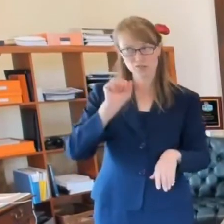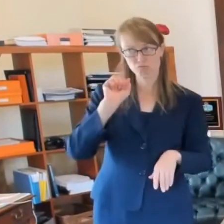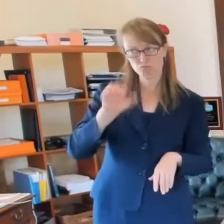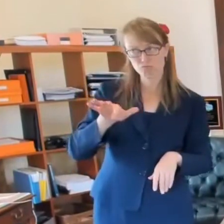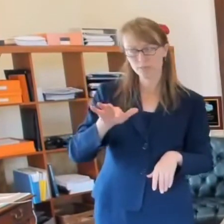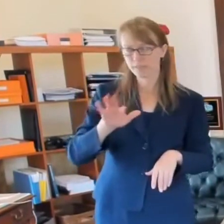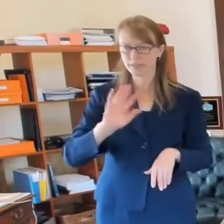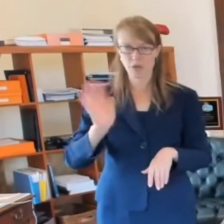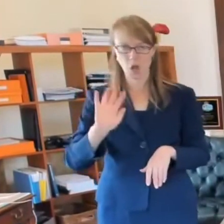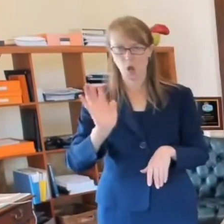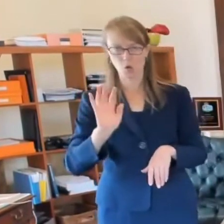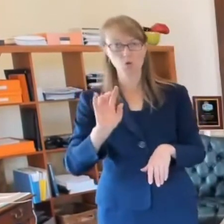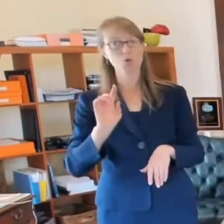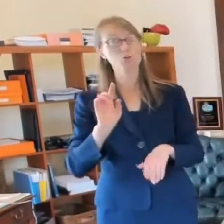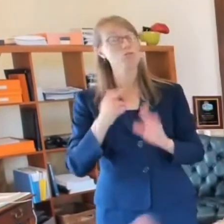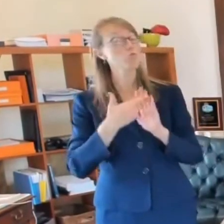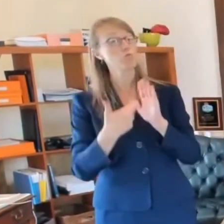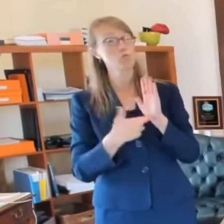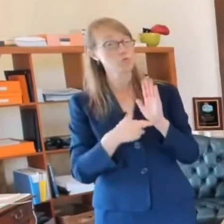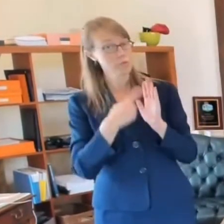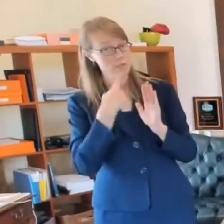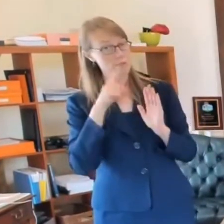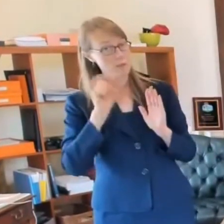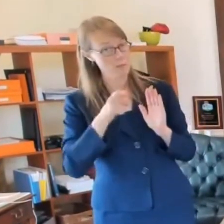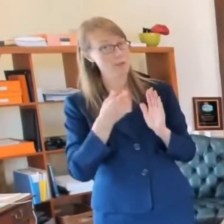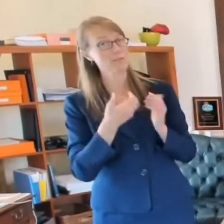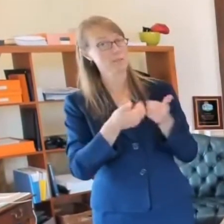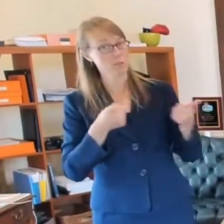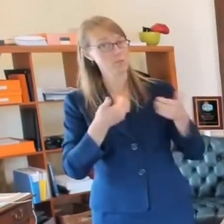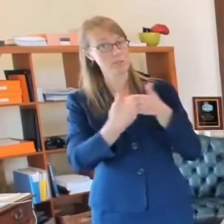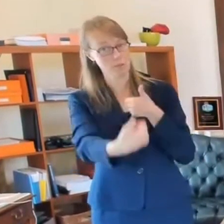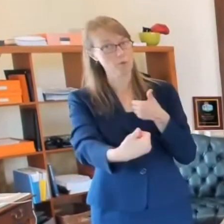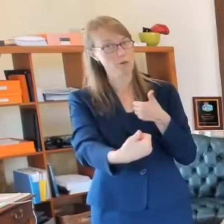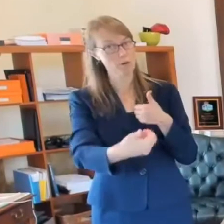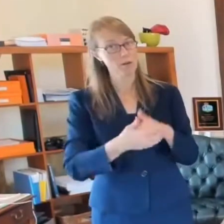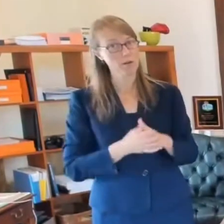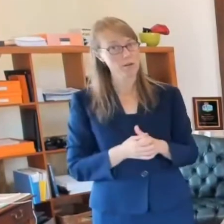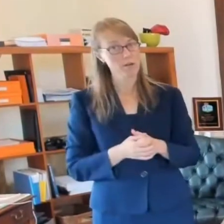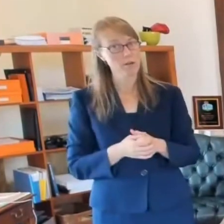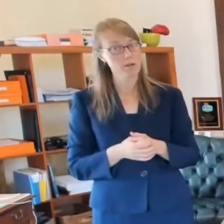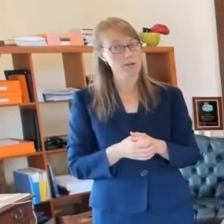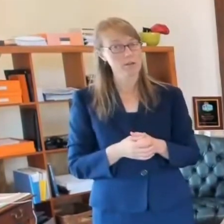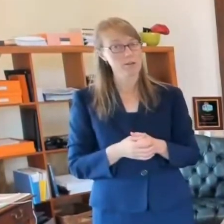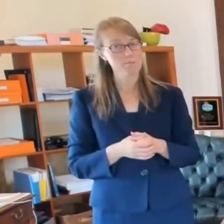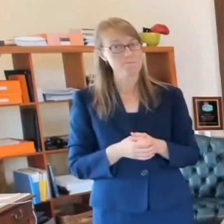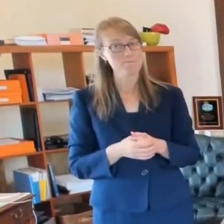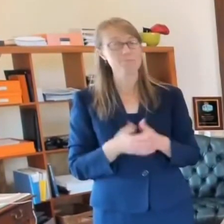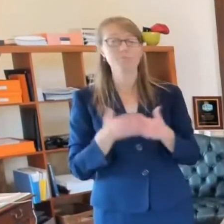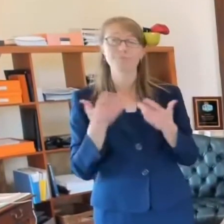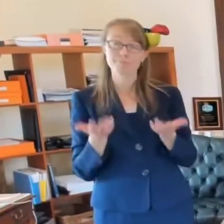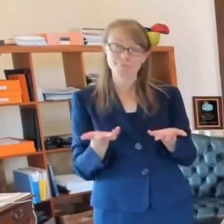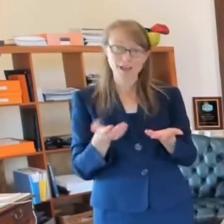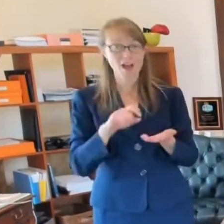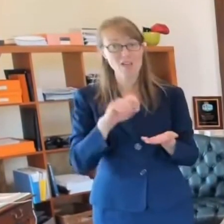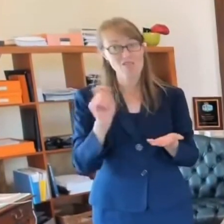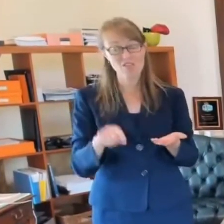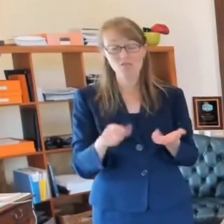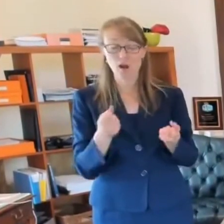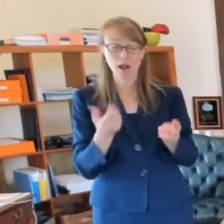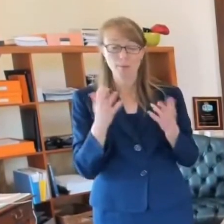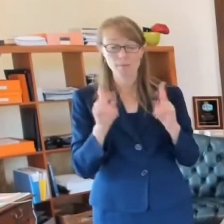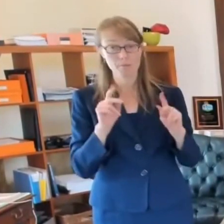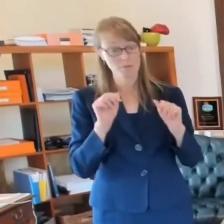social distancing requirement. And that will, by its very definition, mean that you'll have a lot fewer people in that